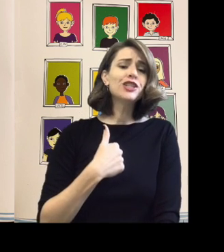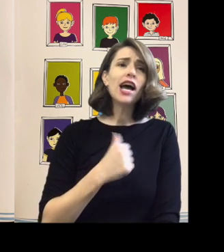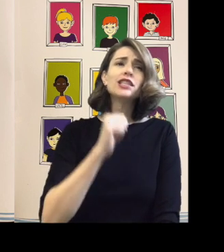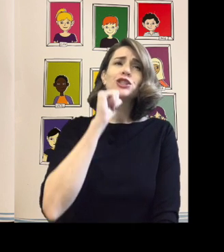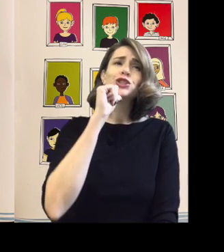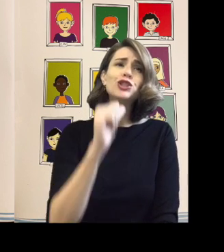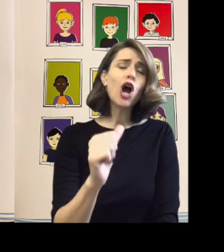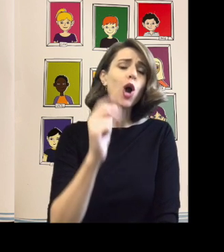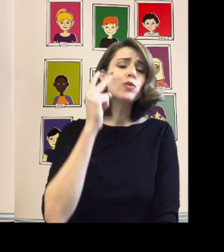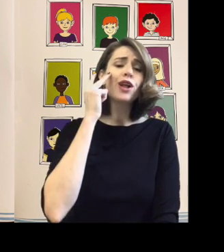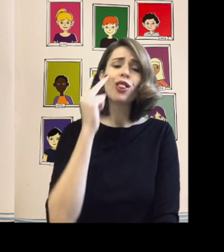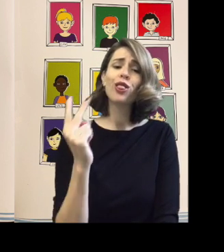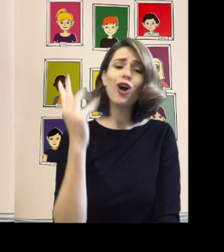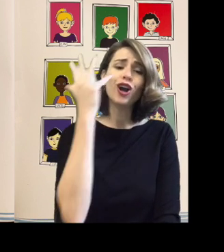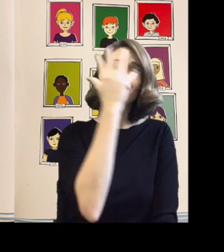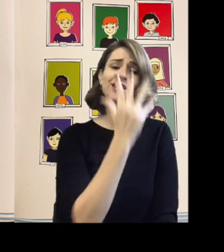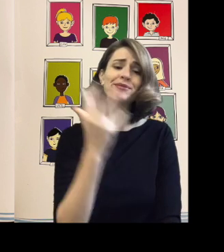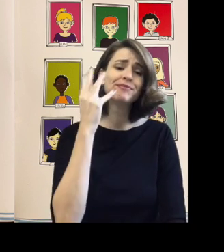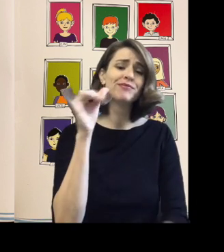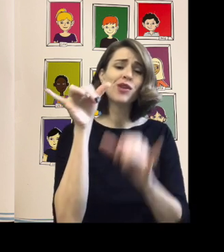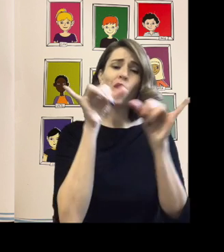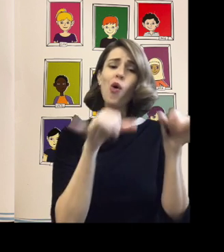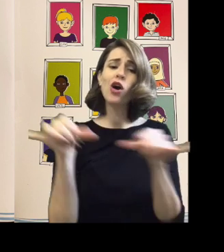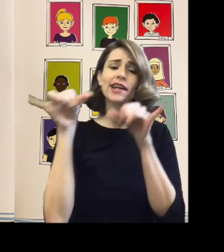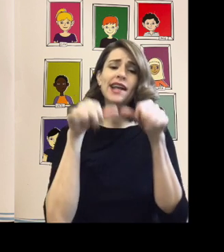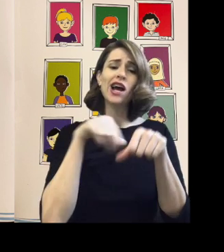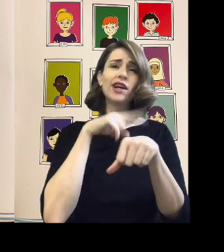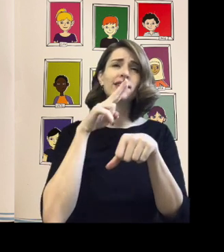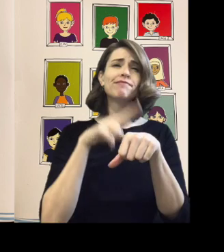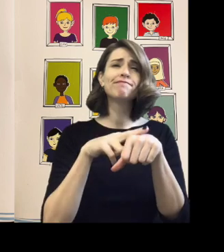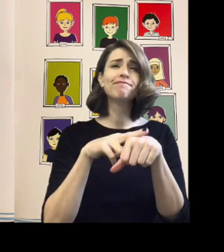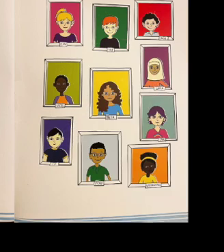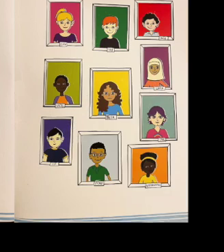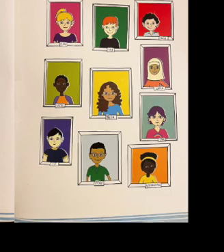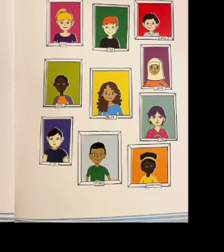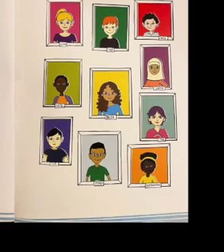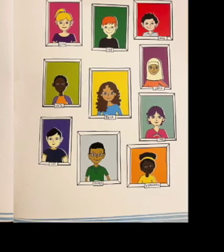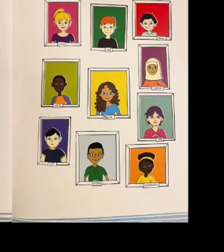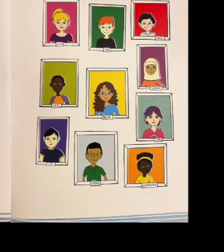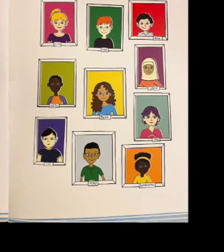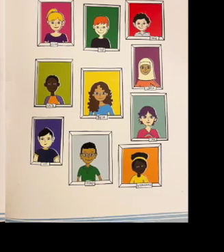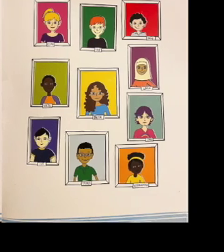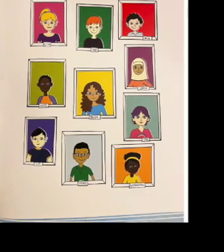I just don't look ordinary.